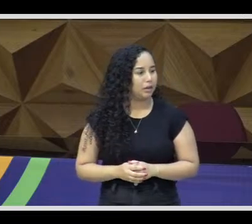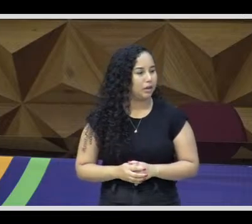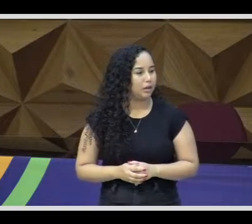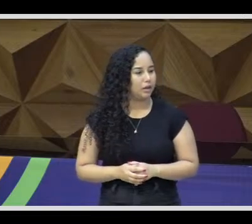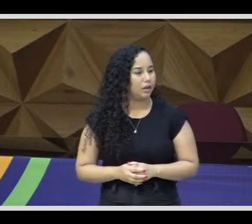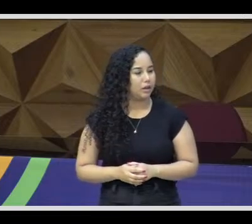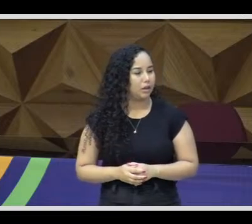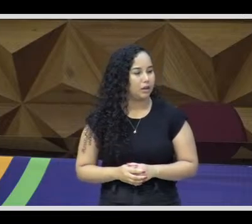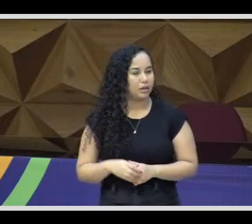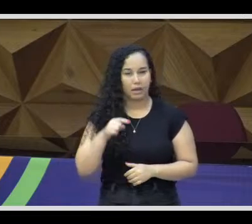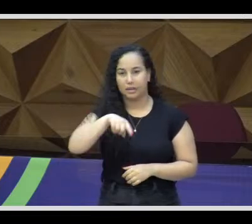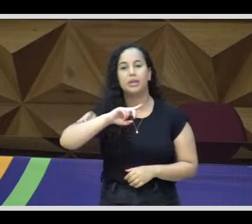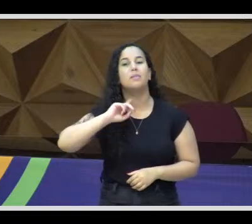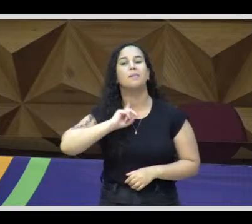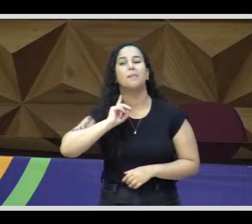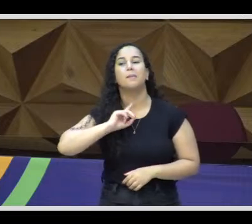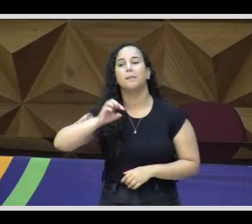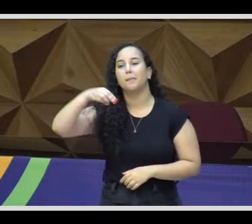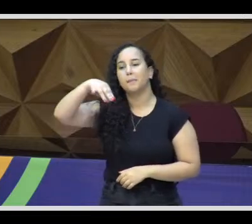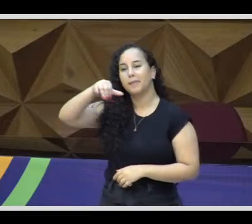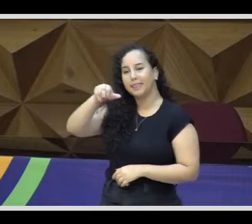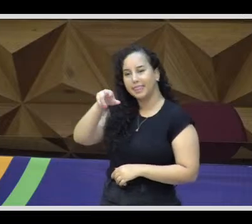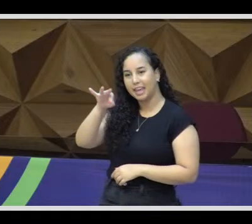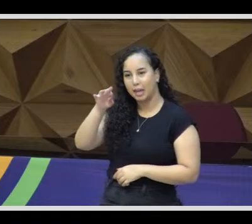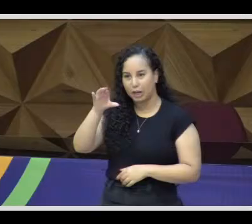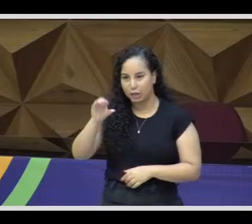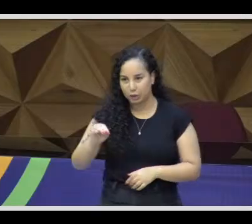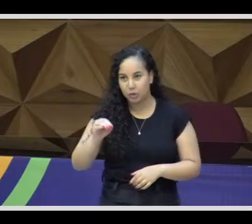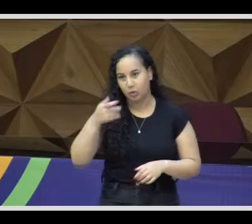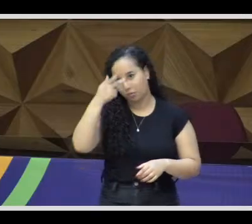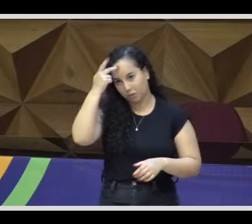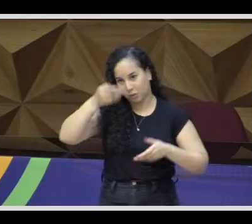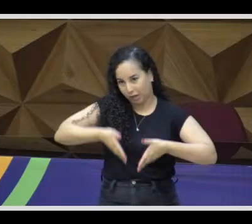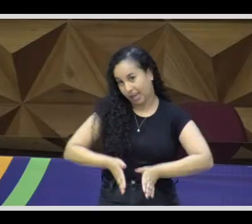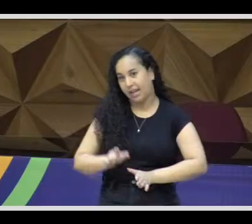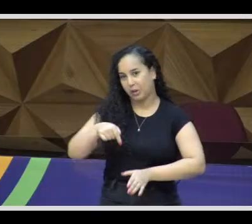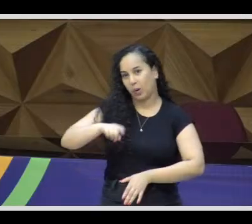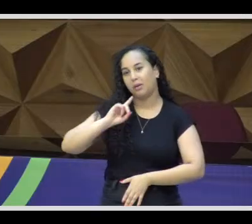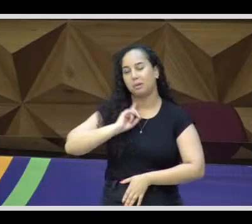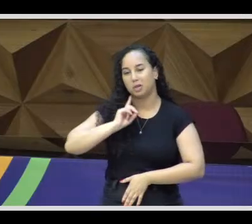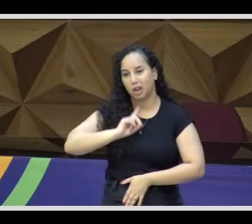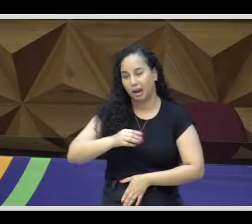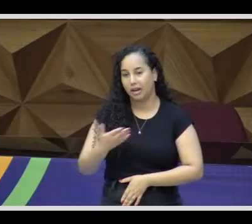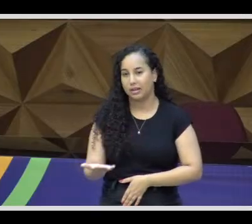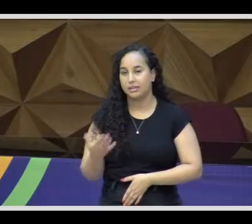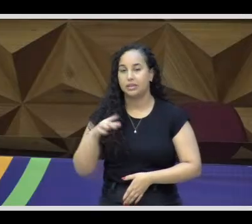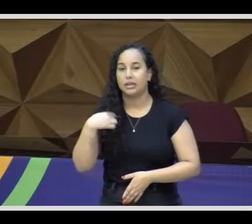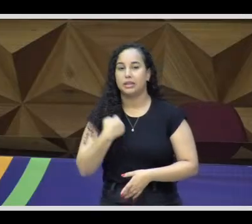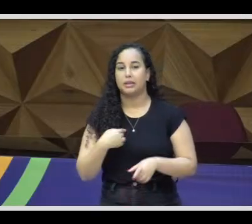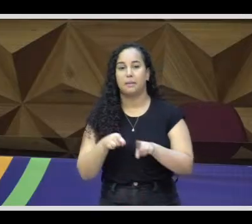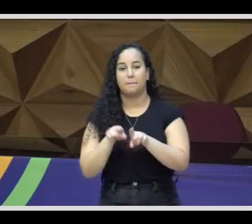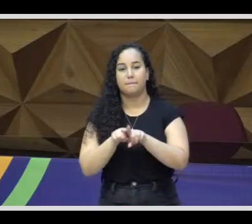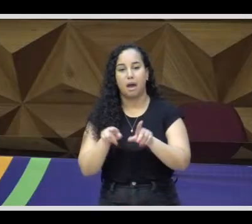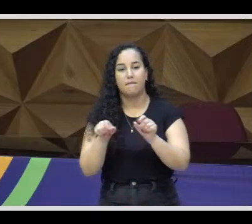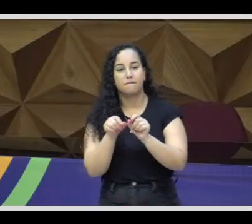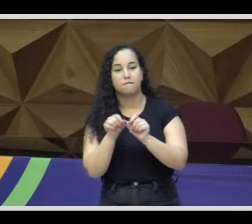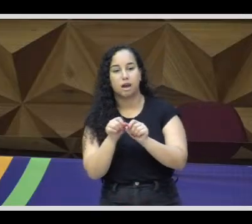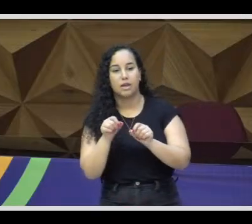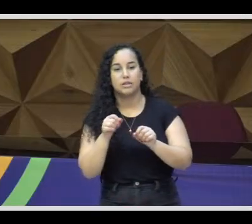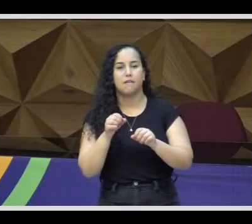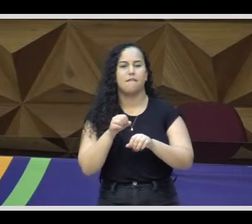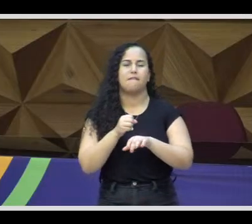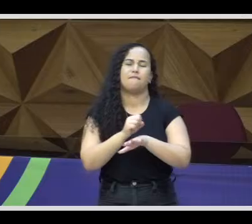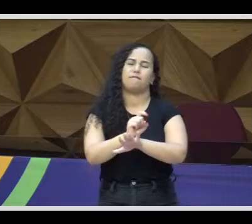in this case, Mineiros, so voters from Minas Gerais. And using a battery of different